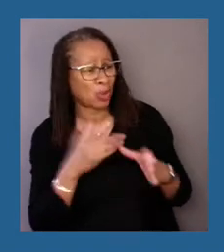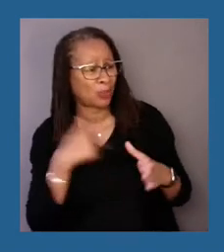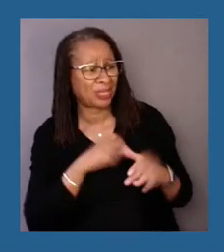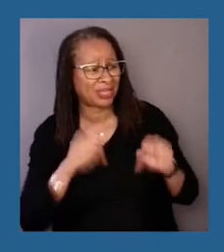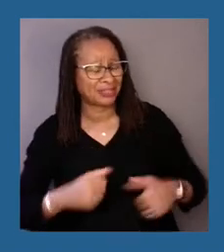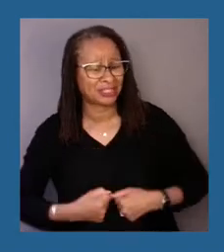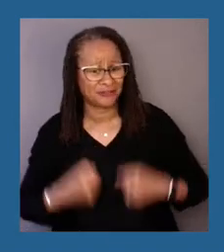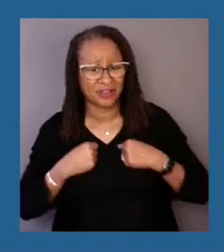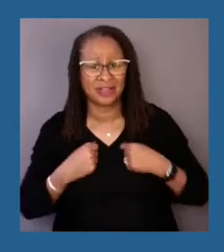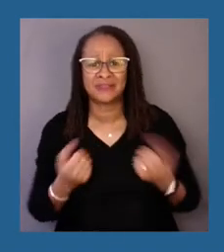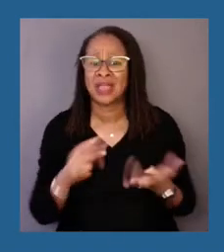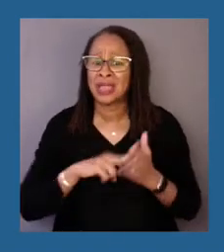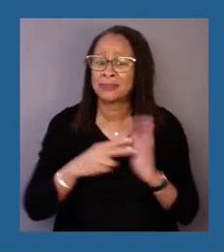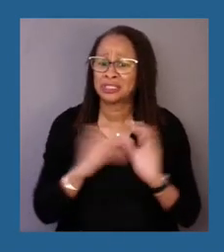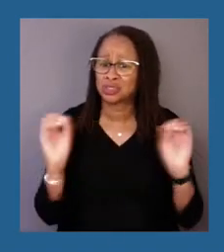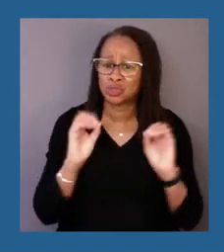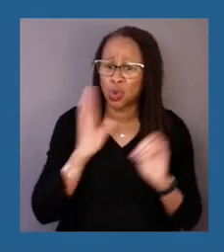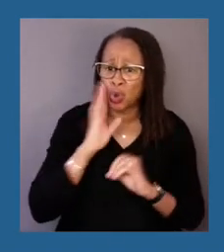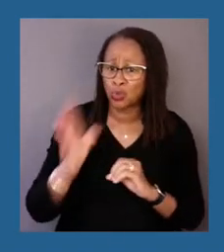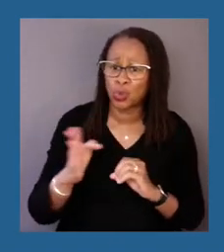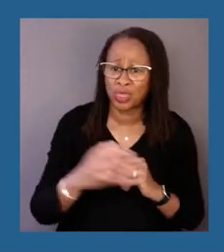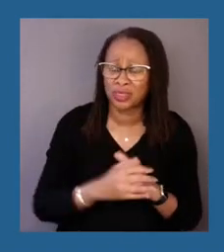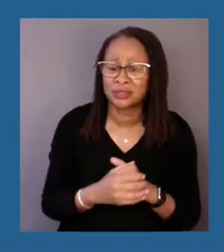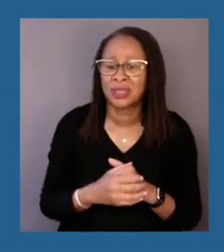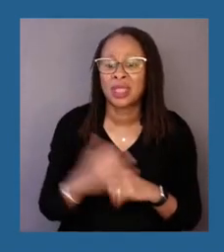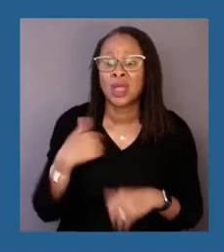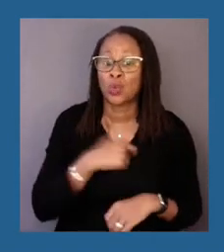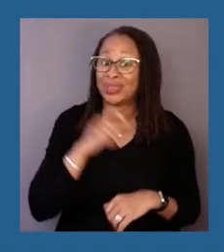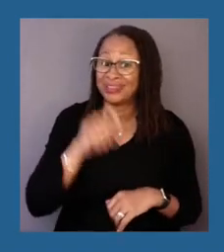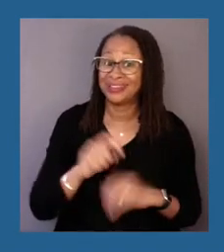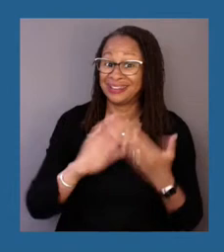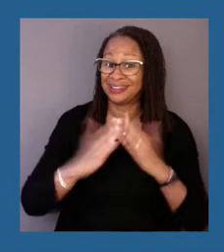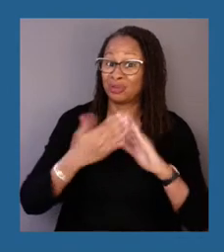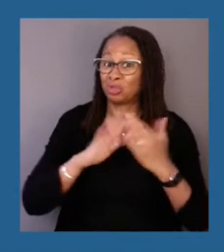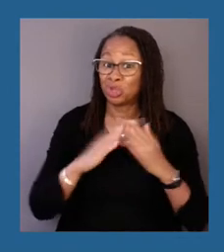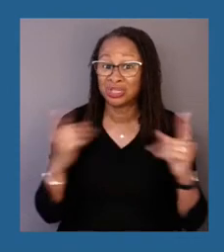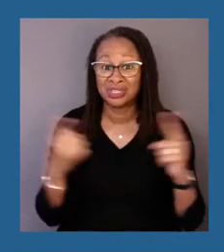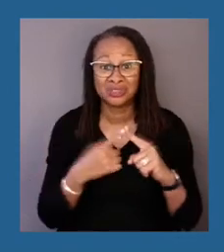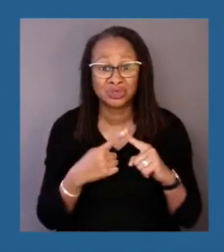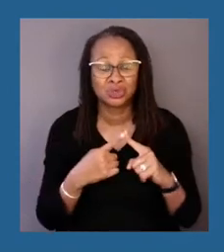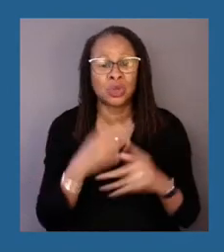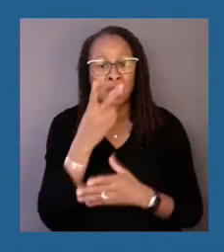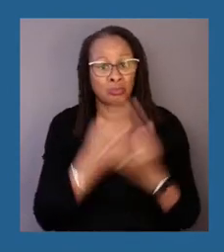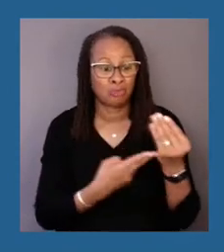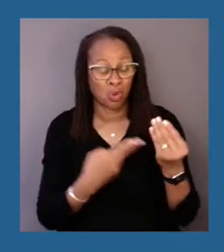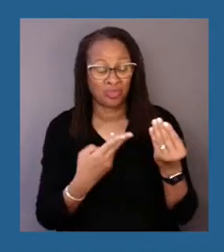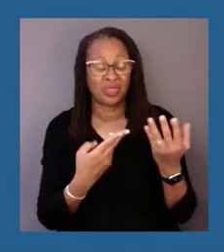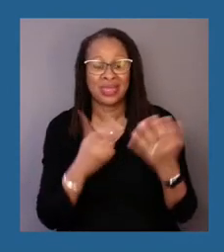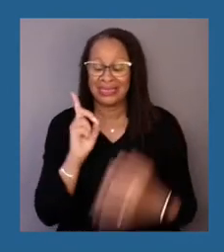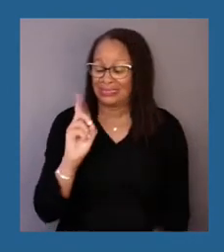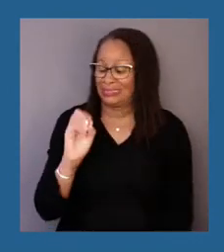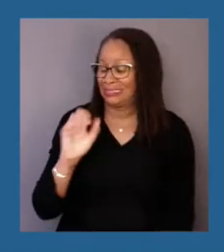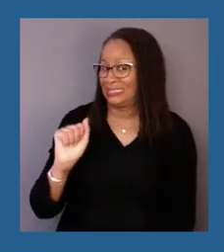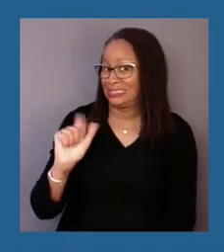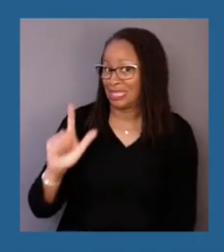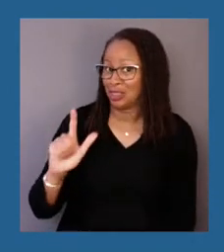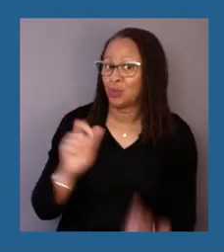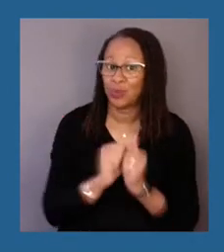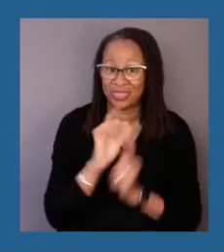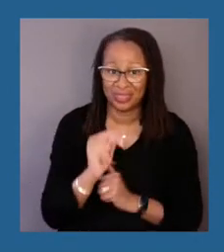gonna, you know, we need community to both to deal with it on a real basic, like, you